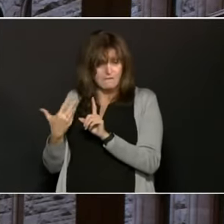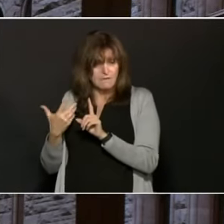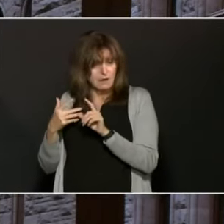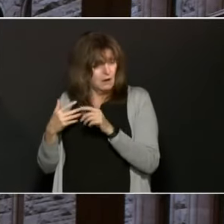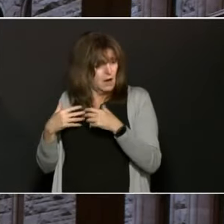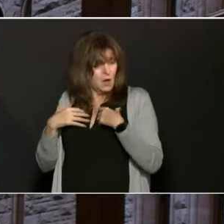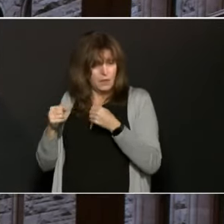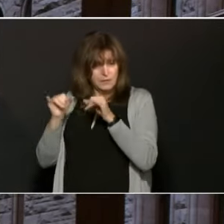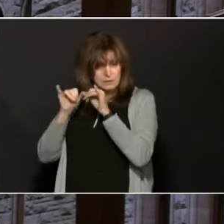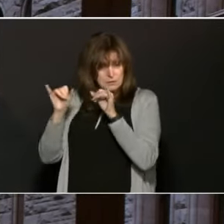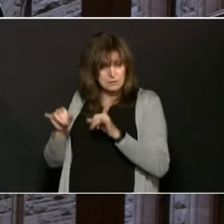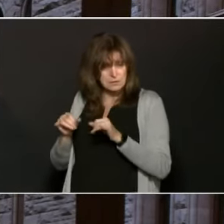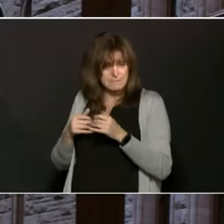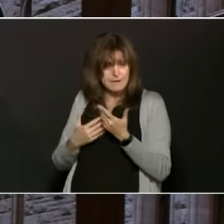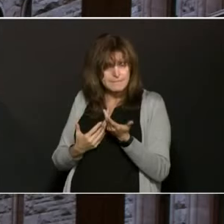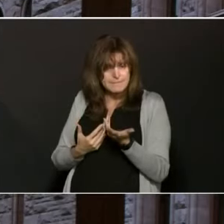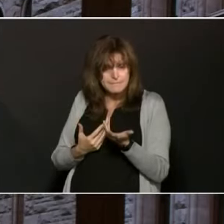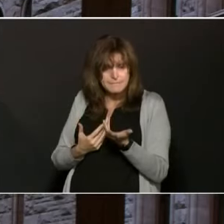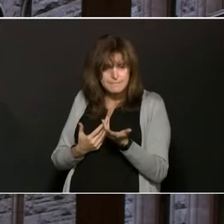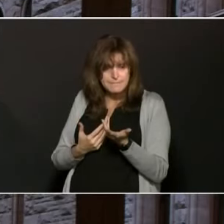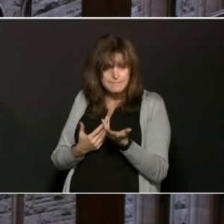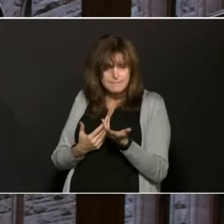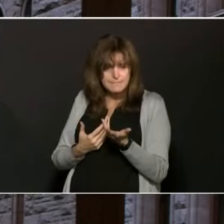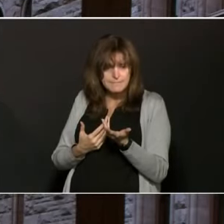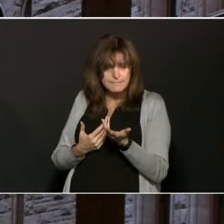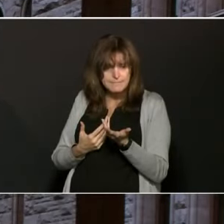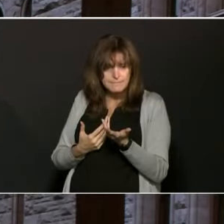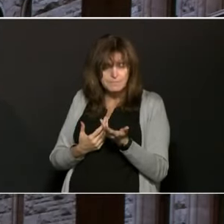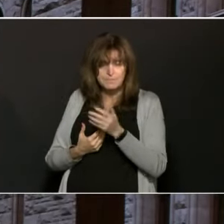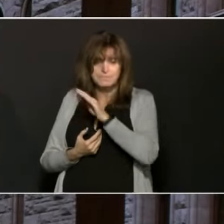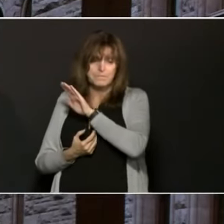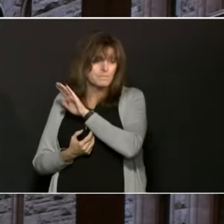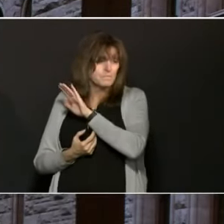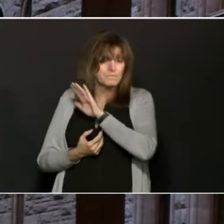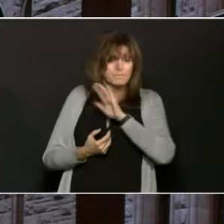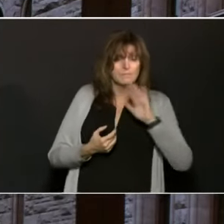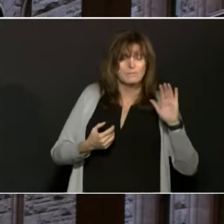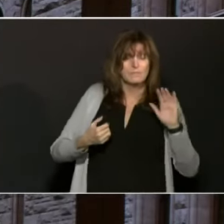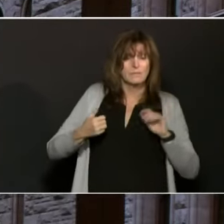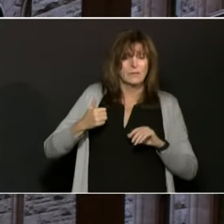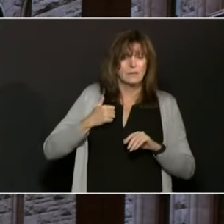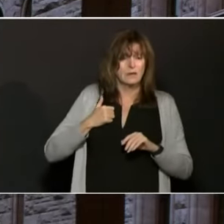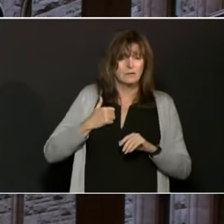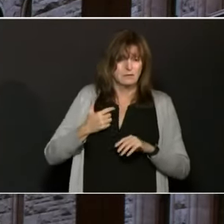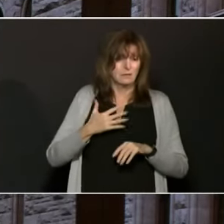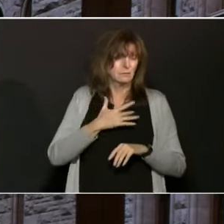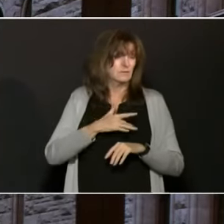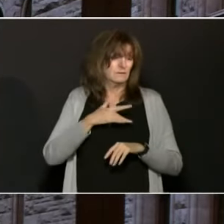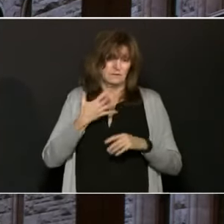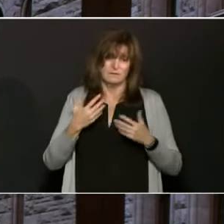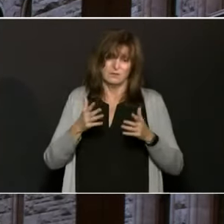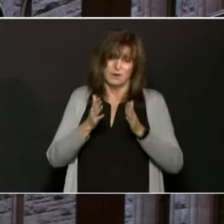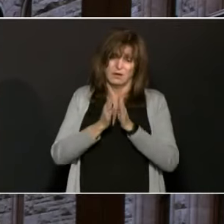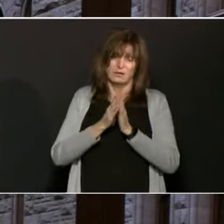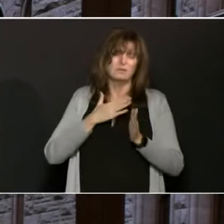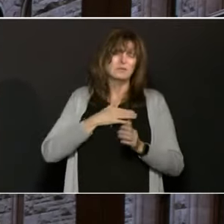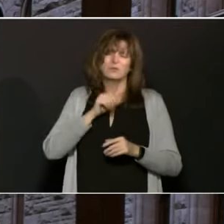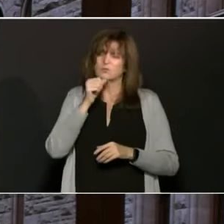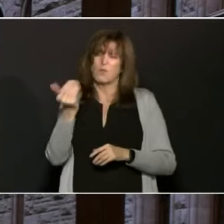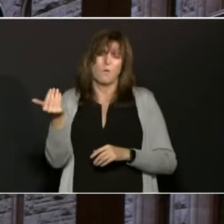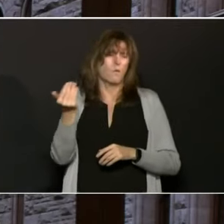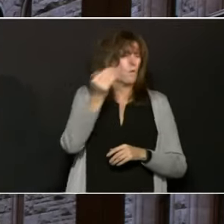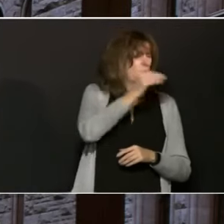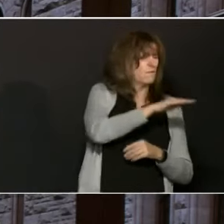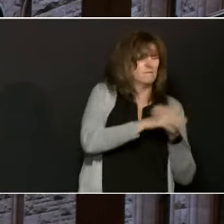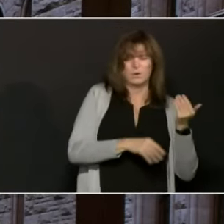Across the country, you've heard other provinces asking not people to travel from one province to another. Different CMOHs have done